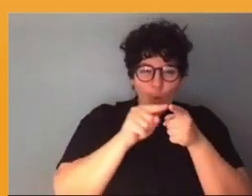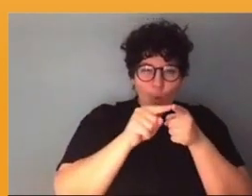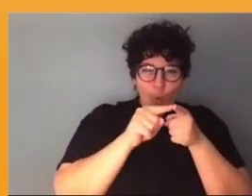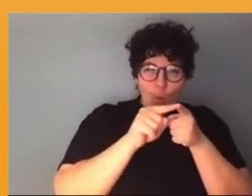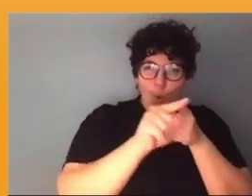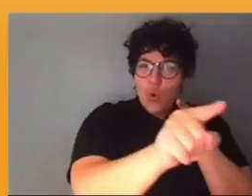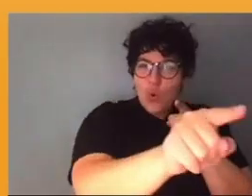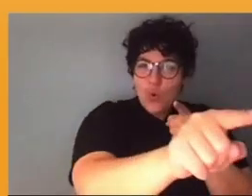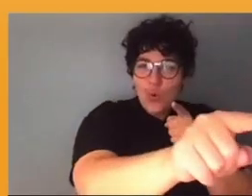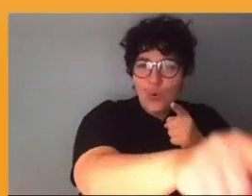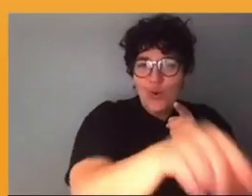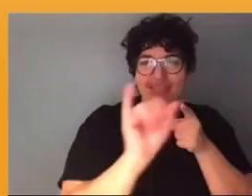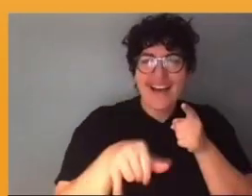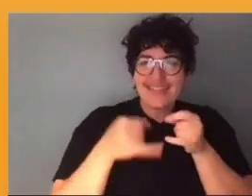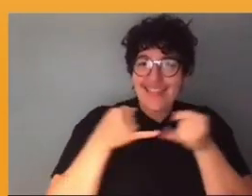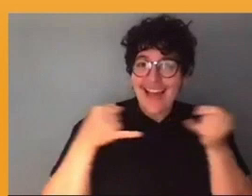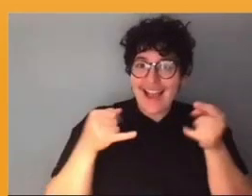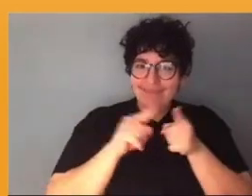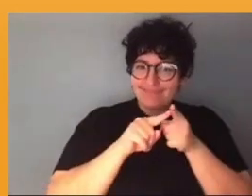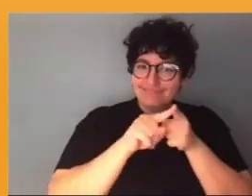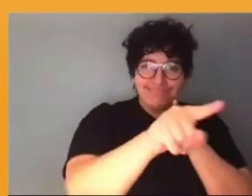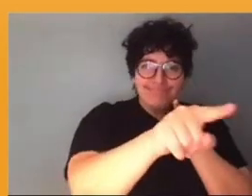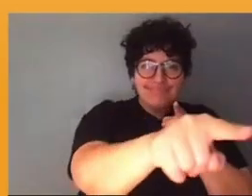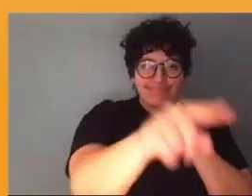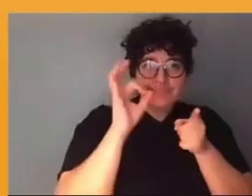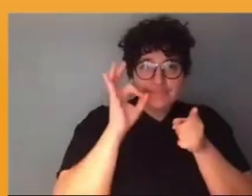beyond when we look.